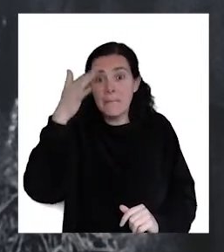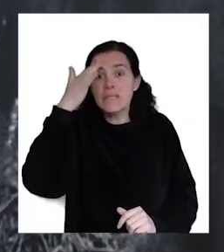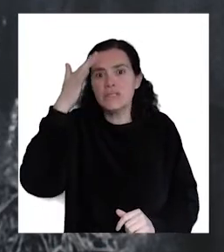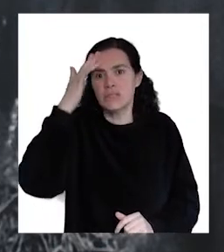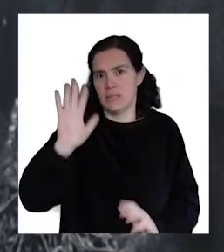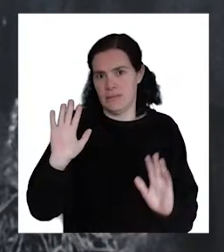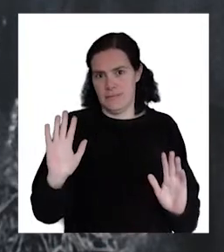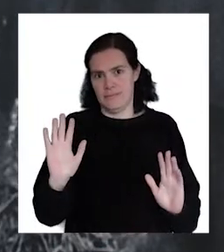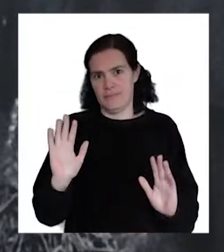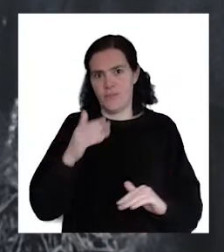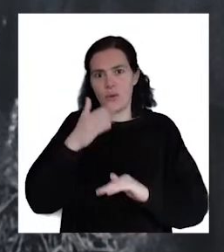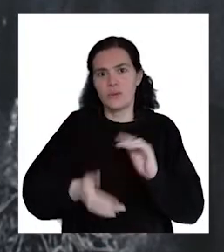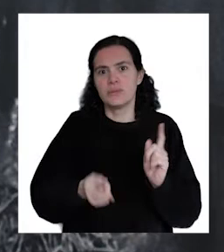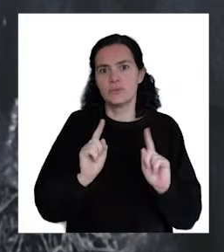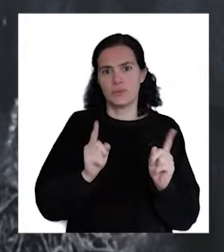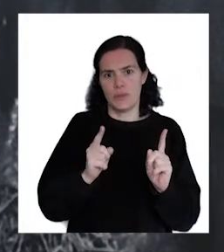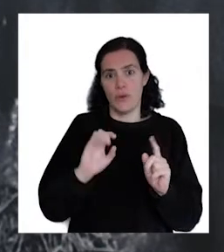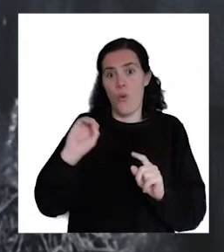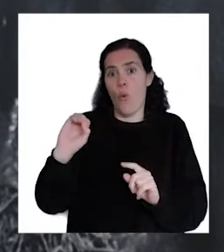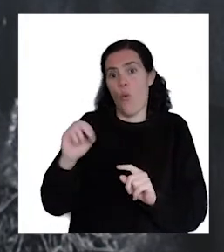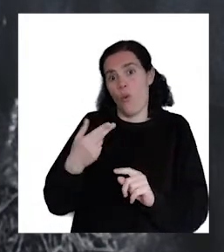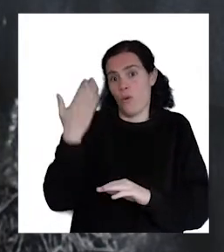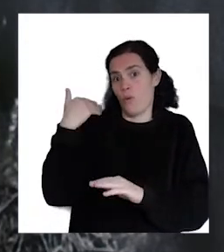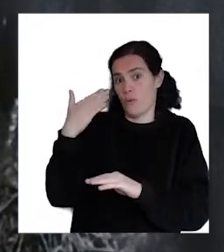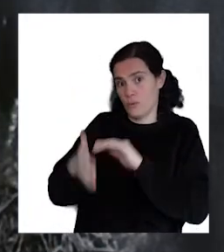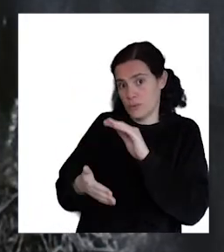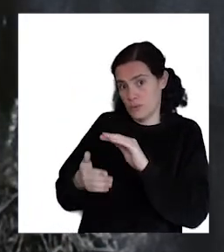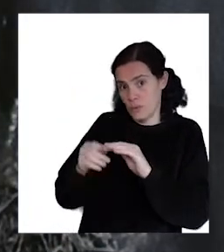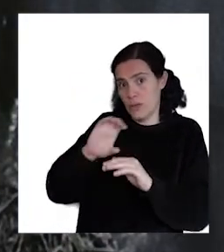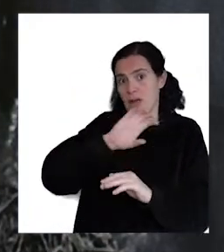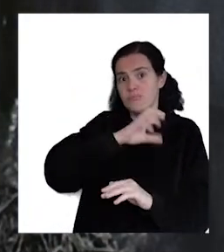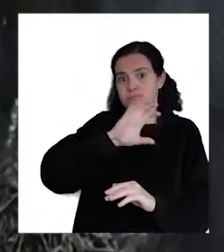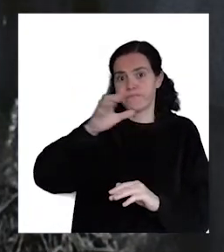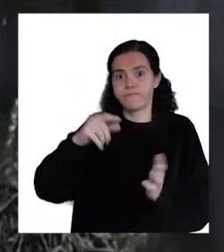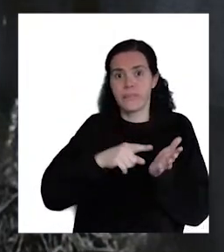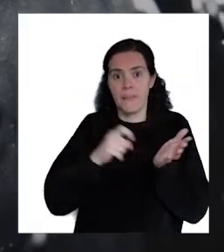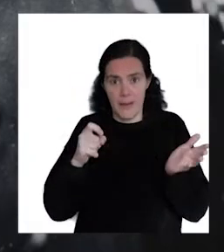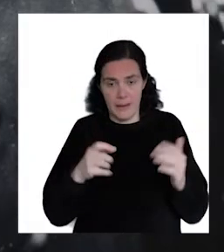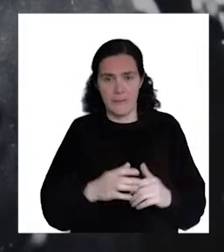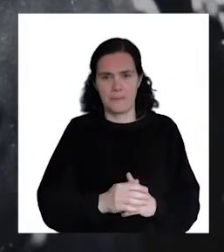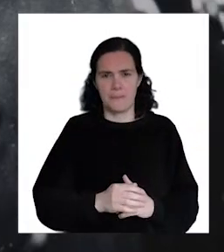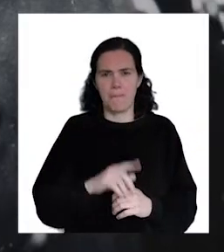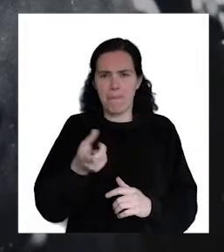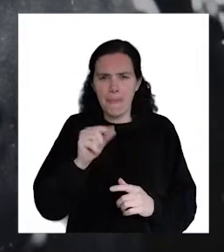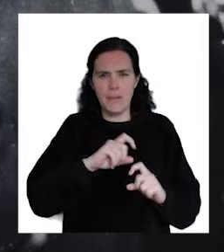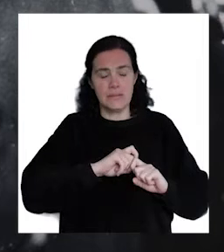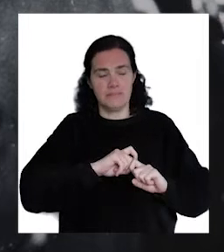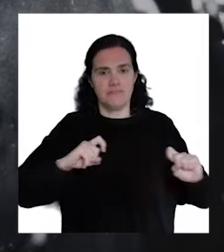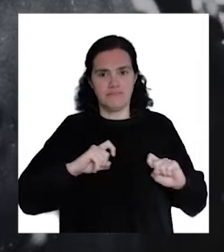just imagine what's happening or what was happening in other states. What's shocking